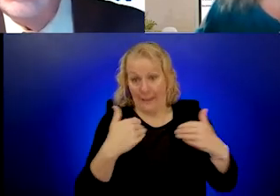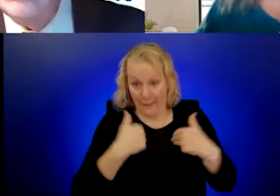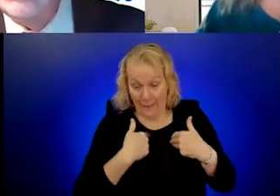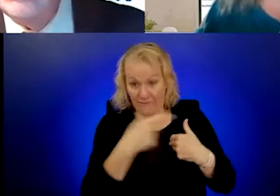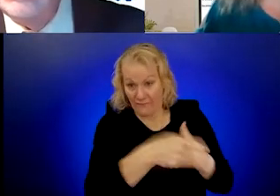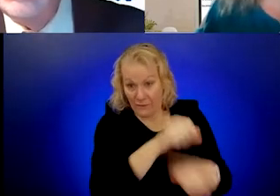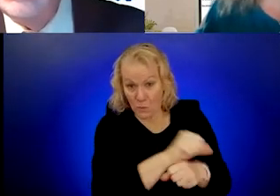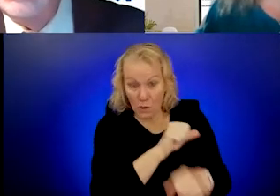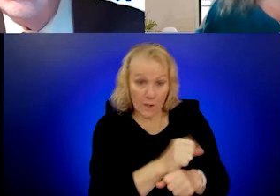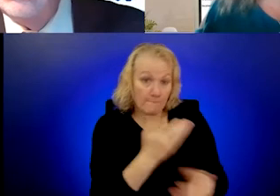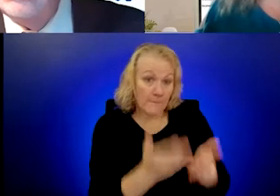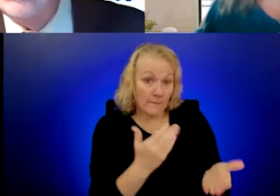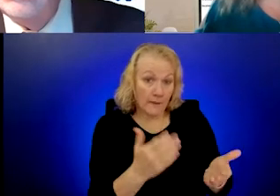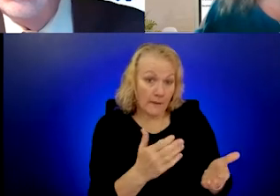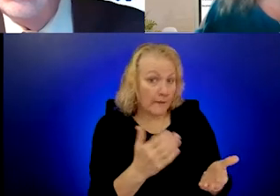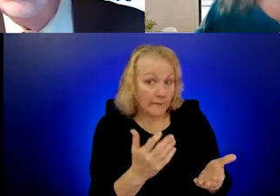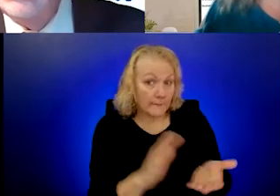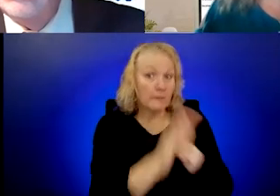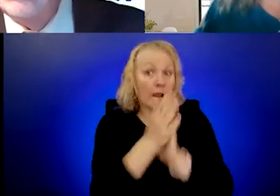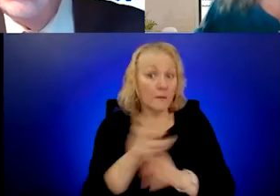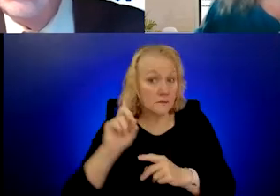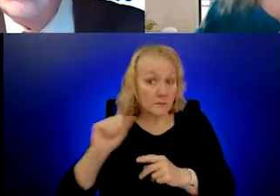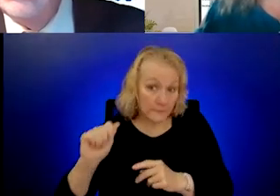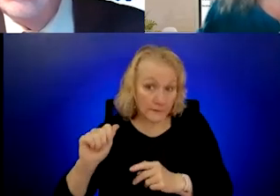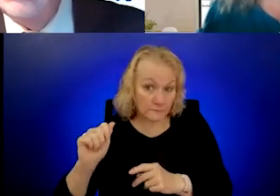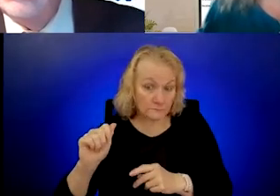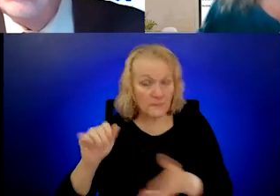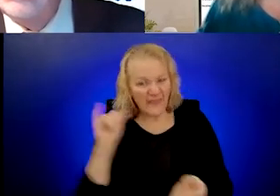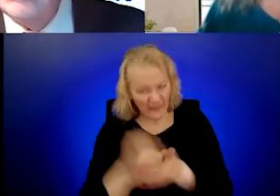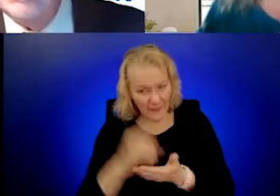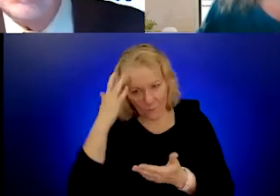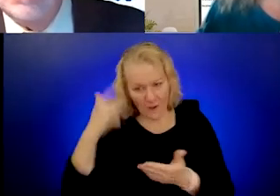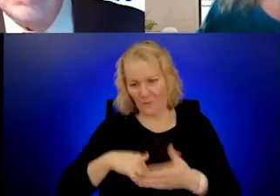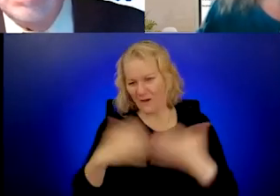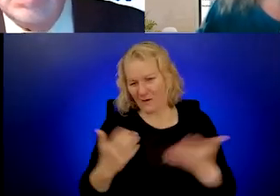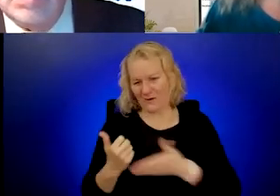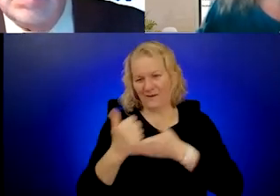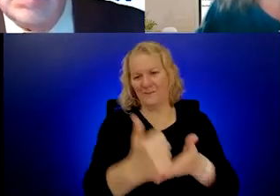that may have acquired a disability, that's what we're here to help with.